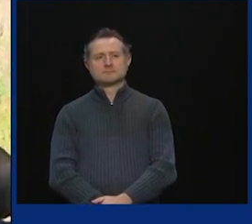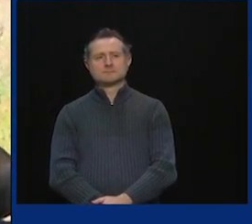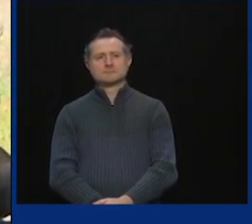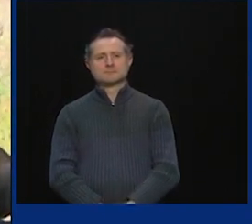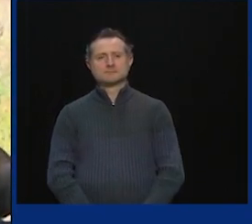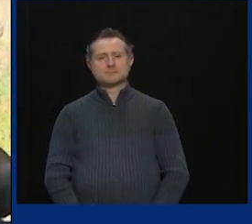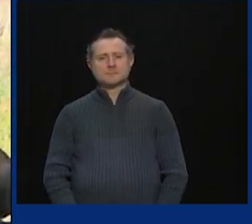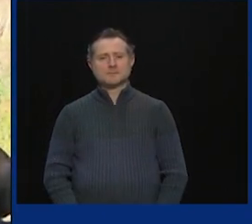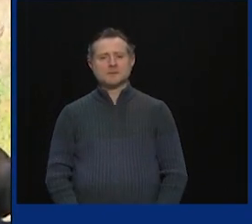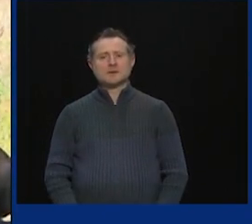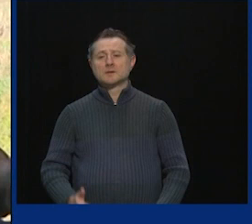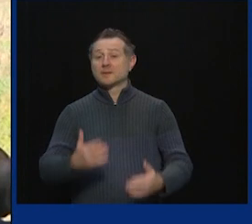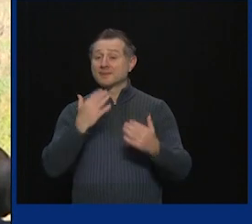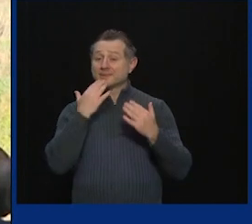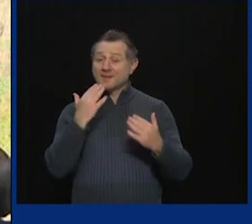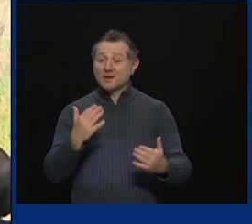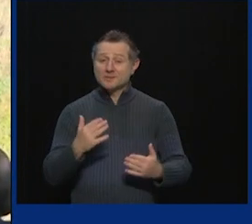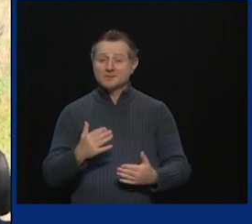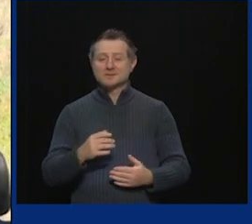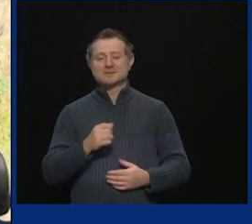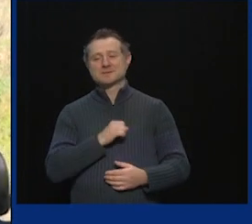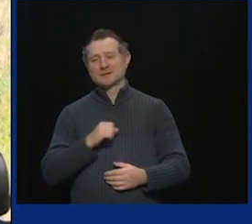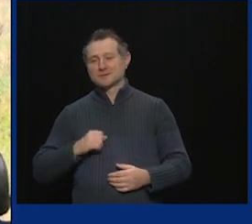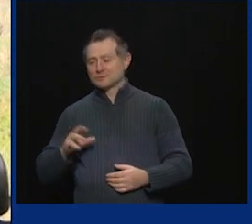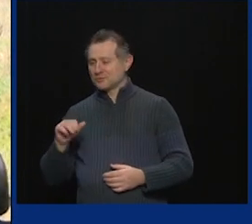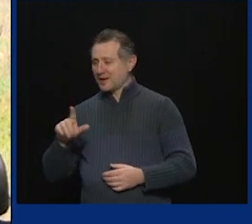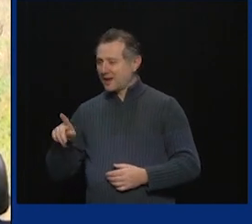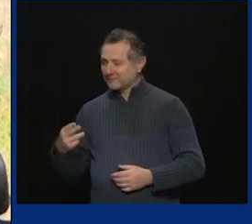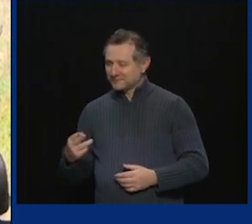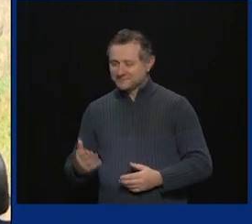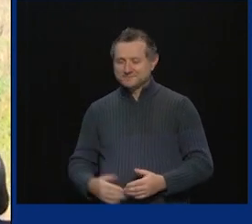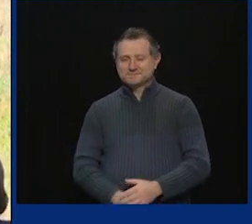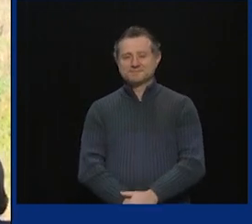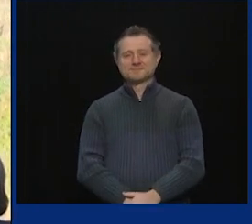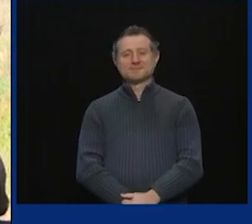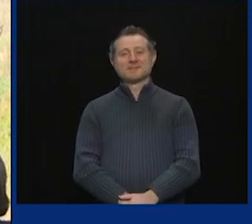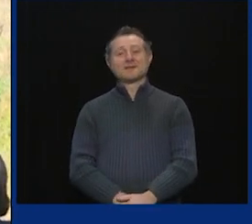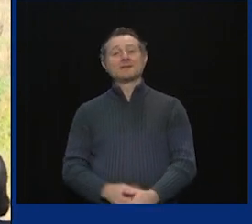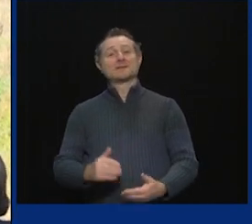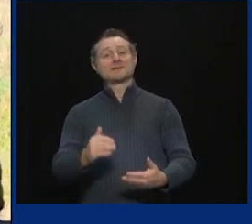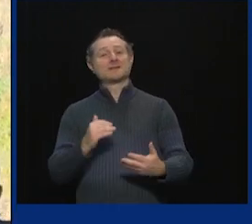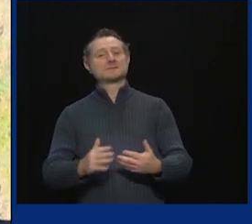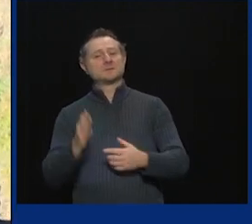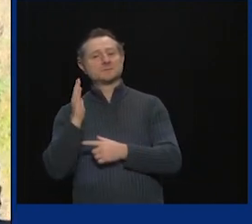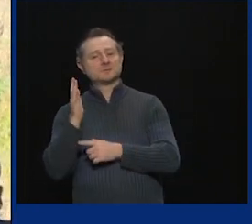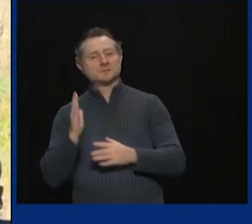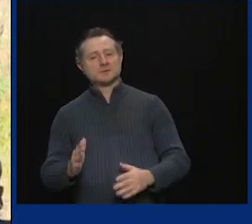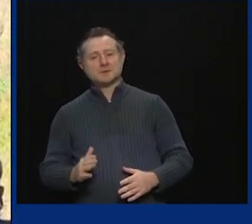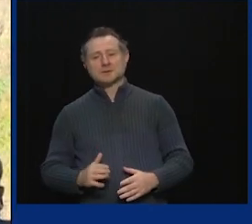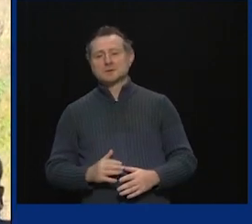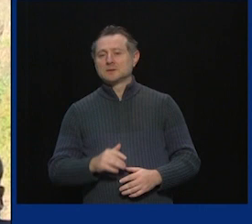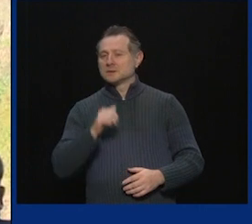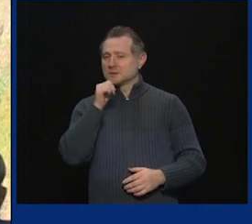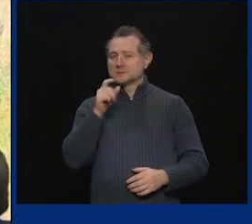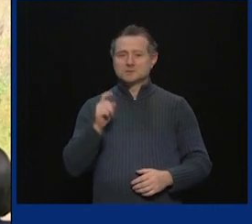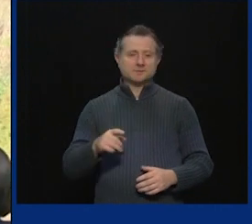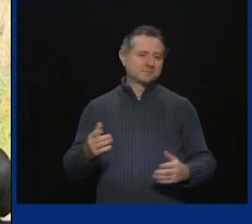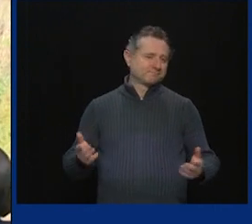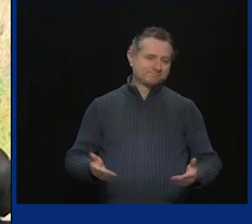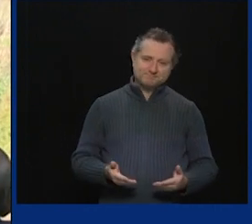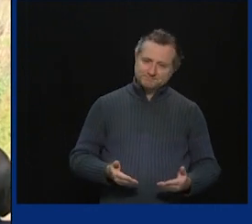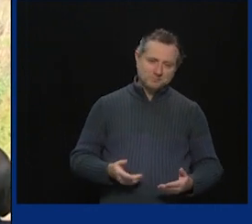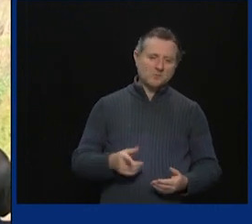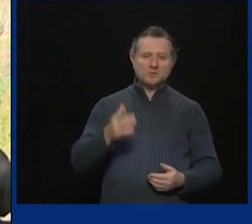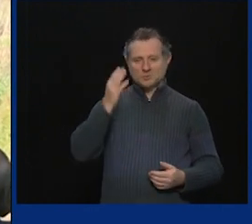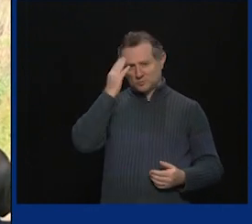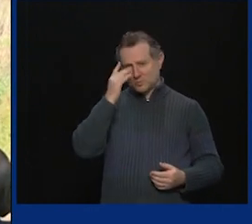Thank you, Senator Rath. Our next speaker certainly does not need an introduction. I think we all know him, and